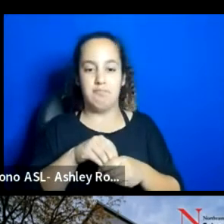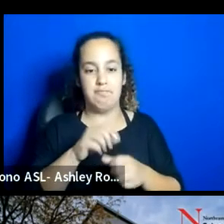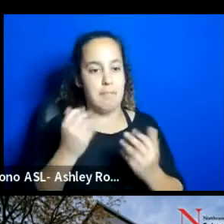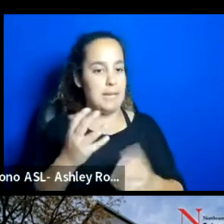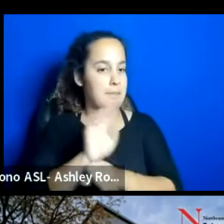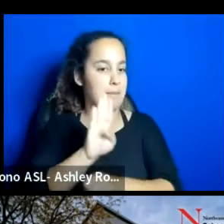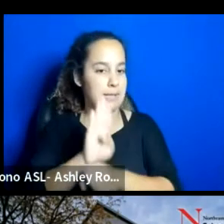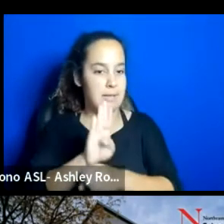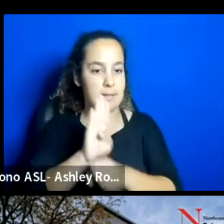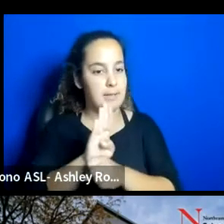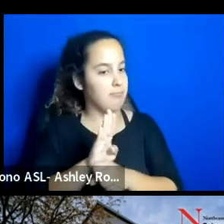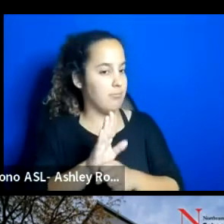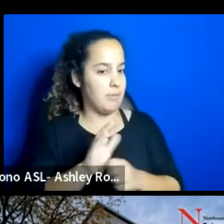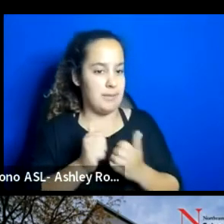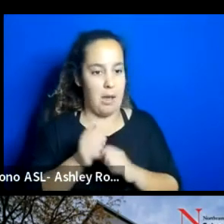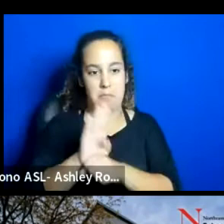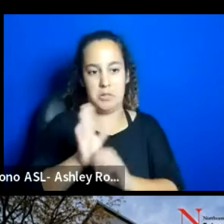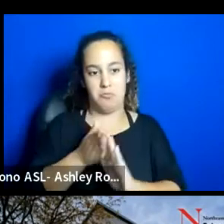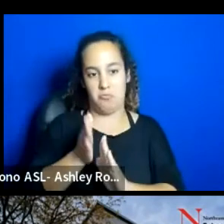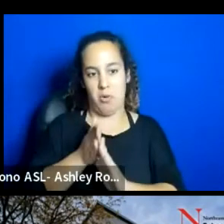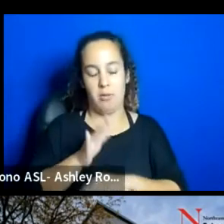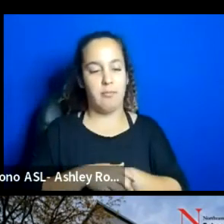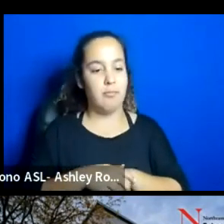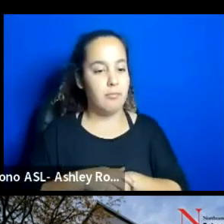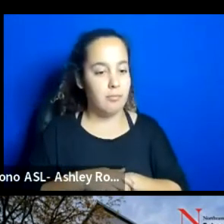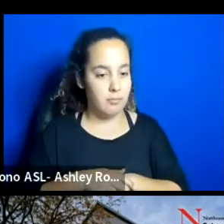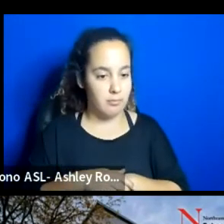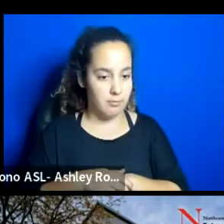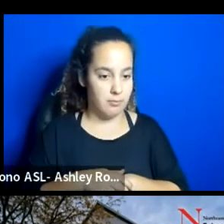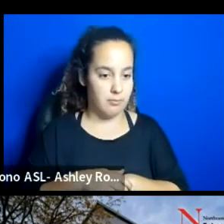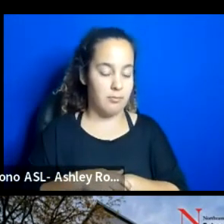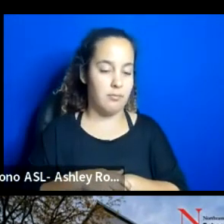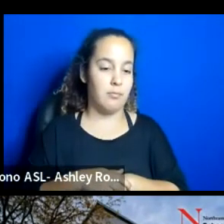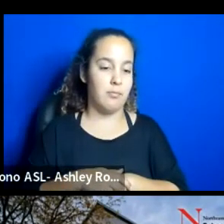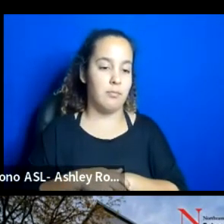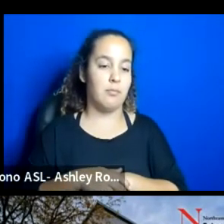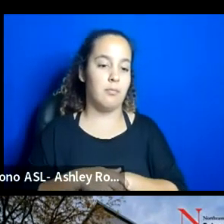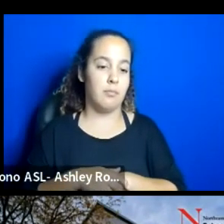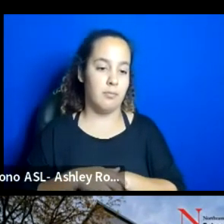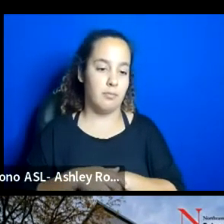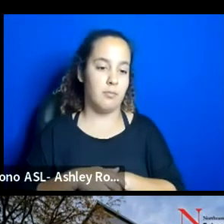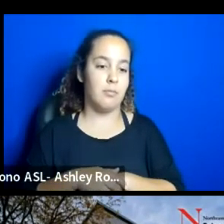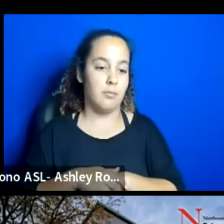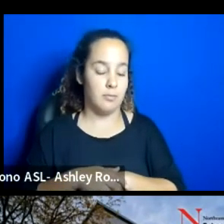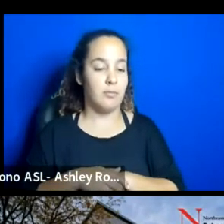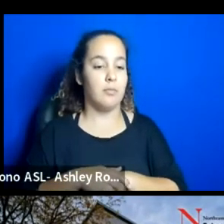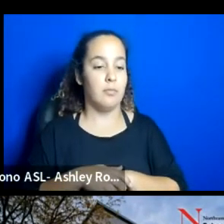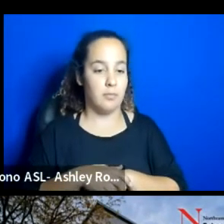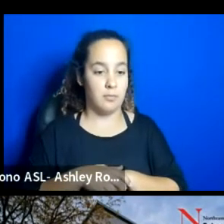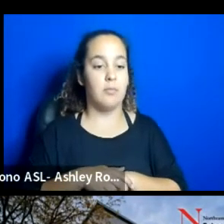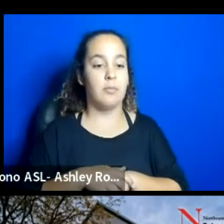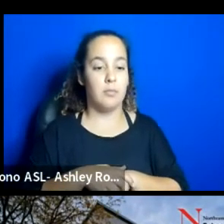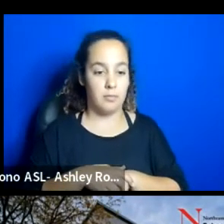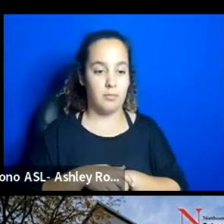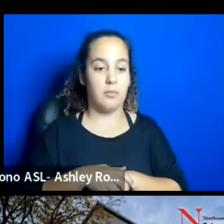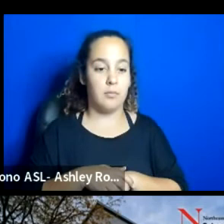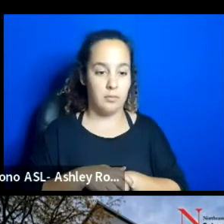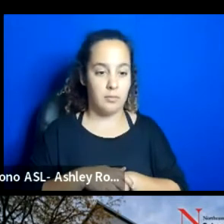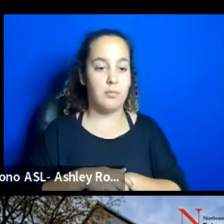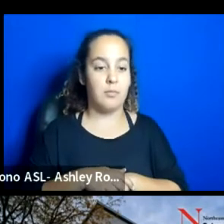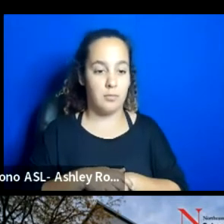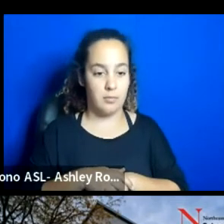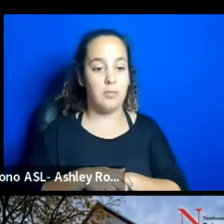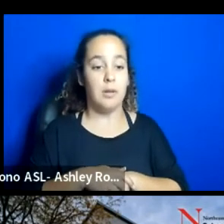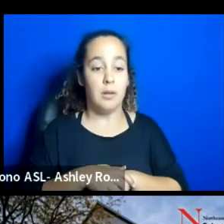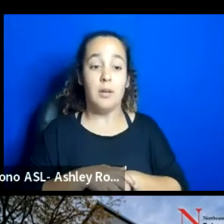of this way of conceiving law lies in its capacity to grasp this elusive character between the two conditions that are both complementary